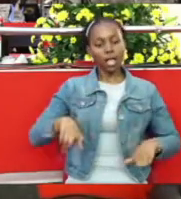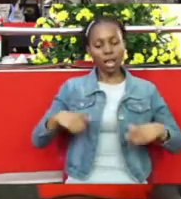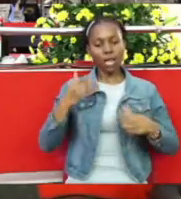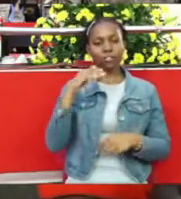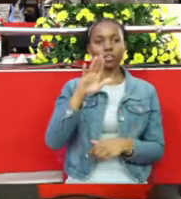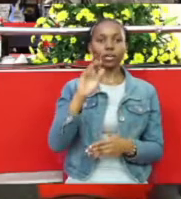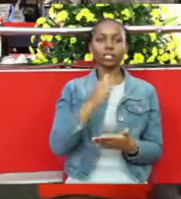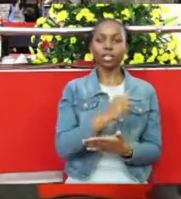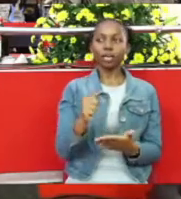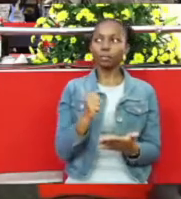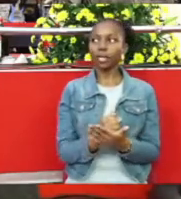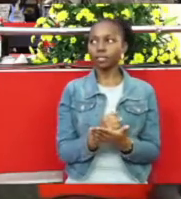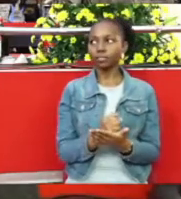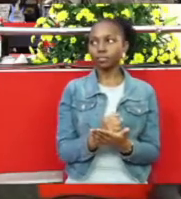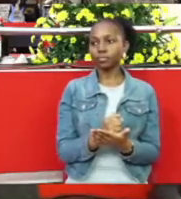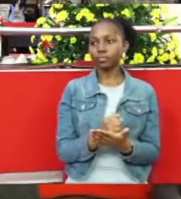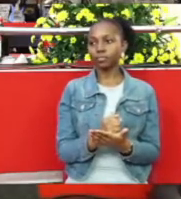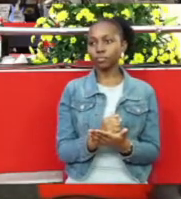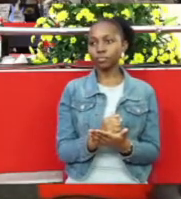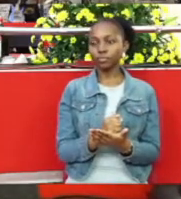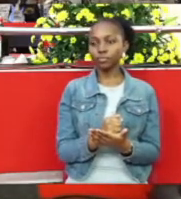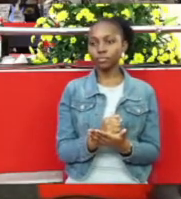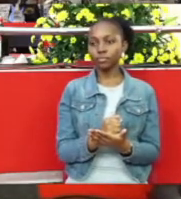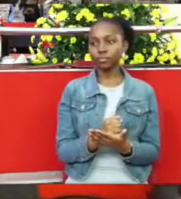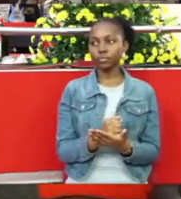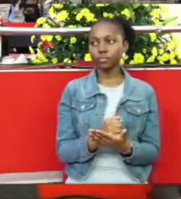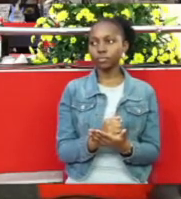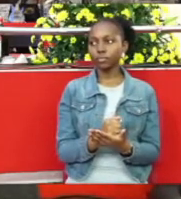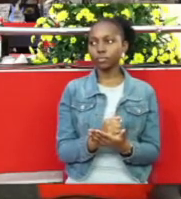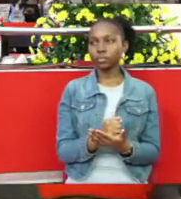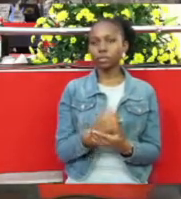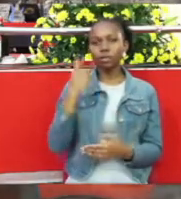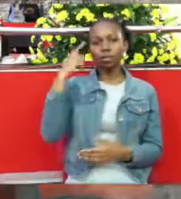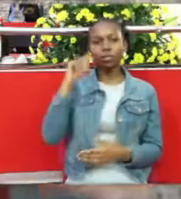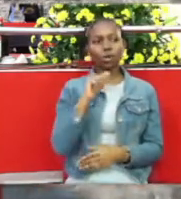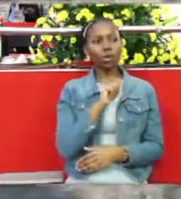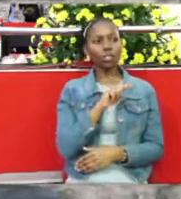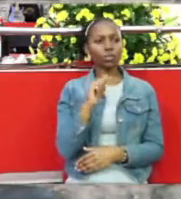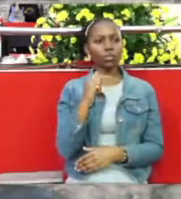Amen. For those ones who were not with us in the first service,